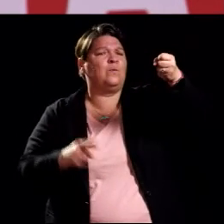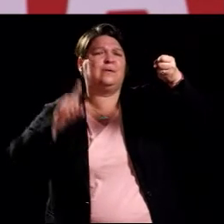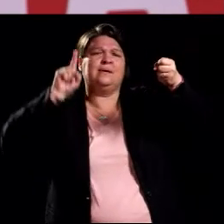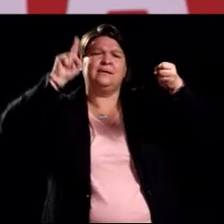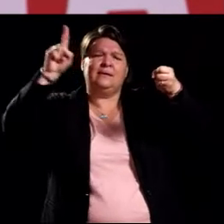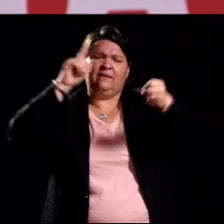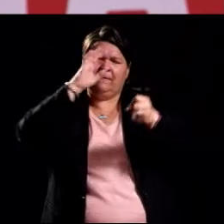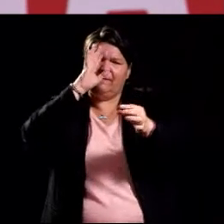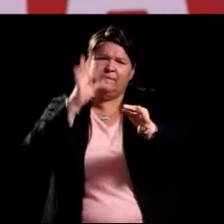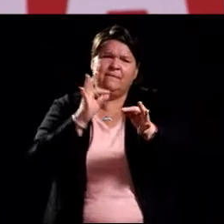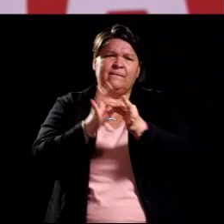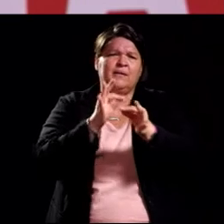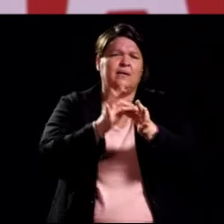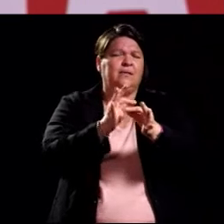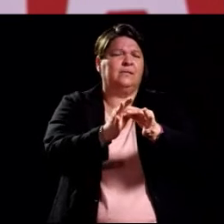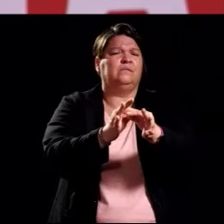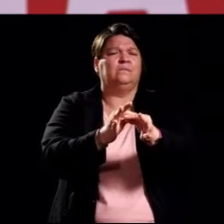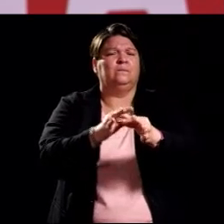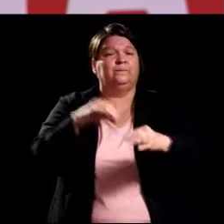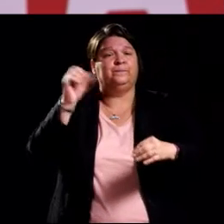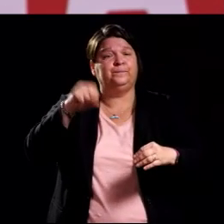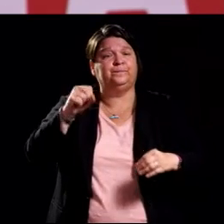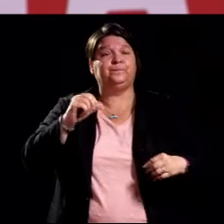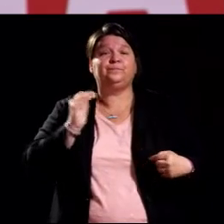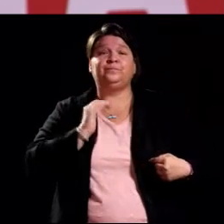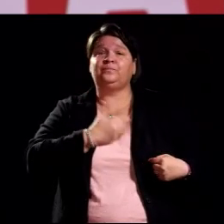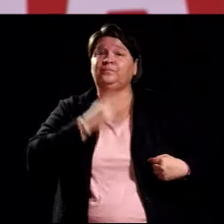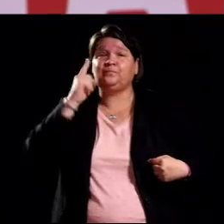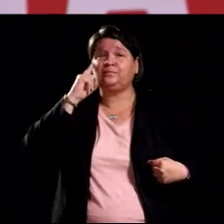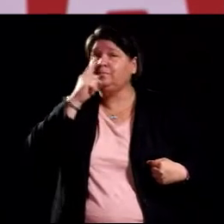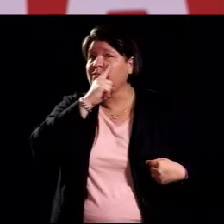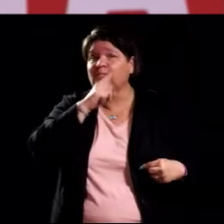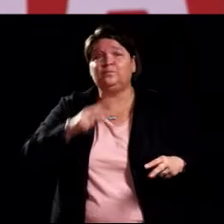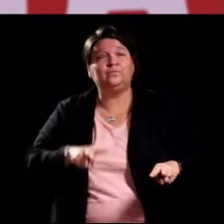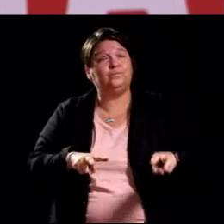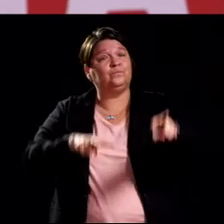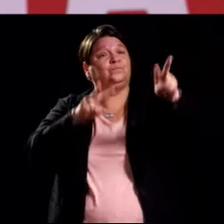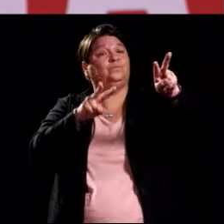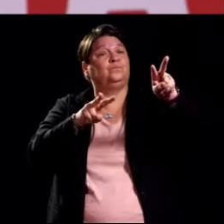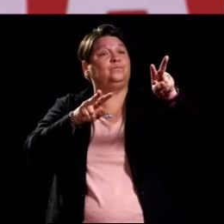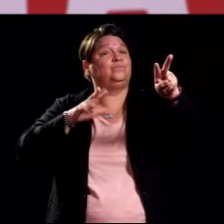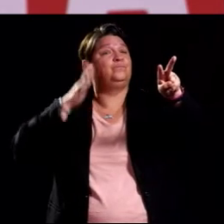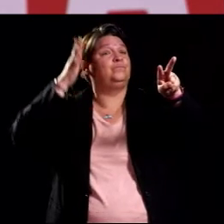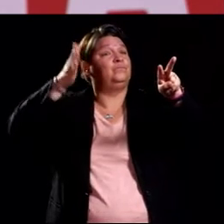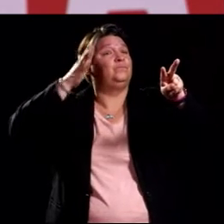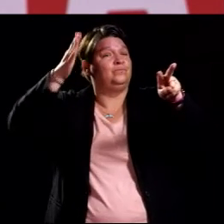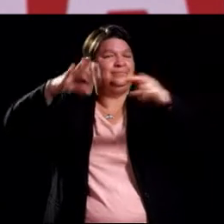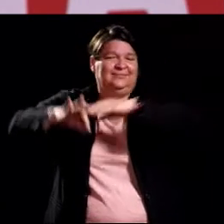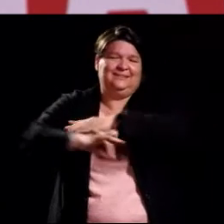our eyes and look to the days ahead. Because the sun will shine and there is hope,